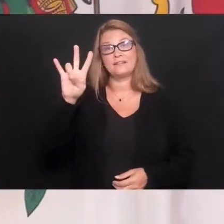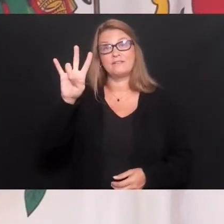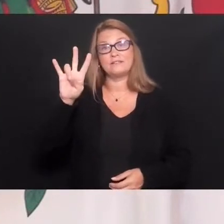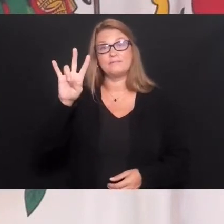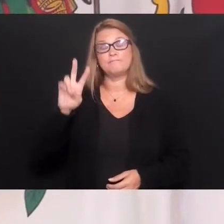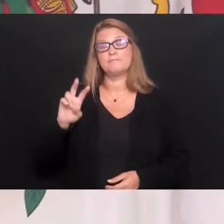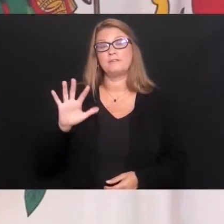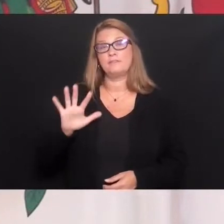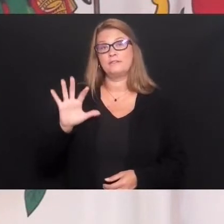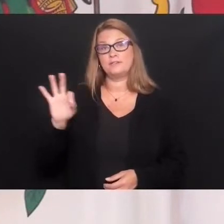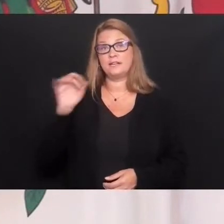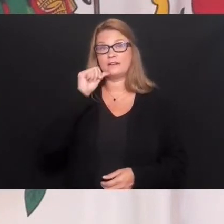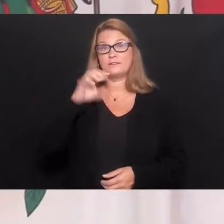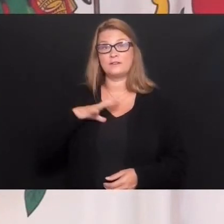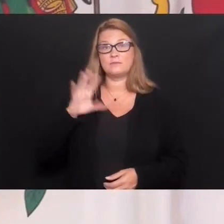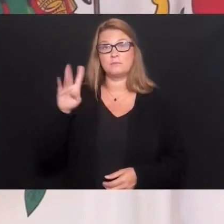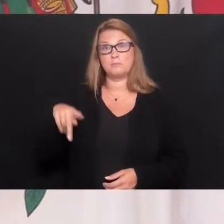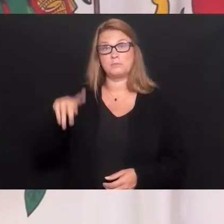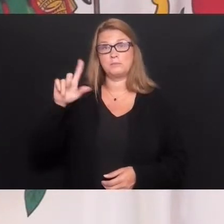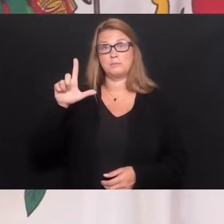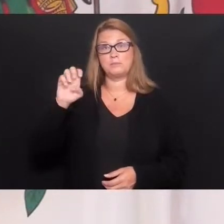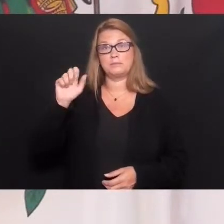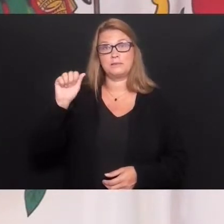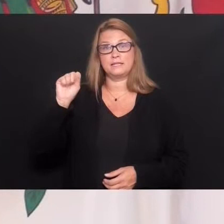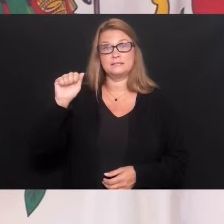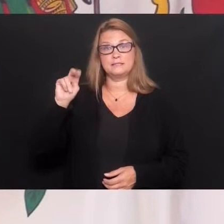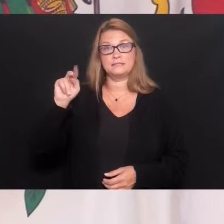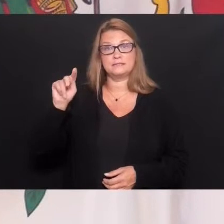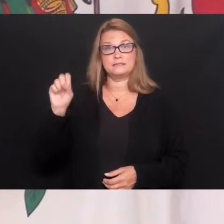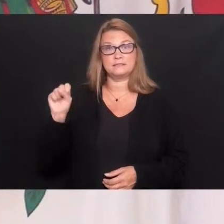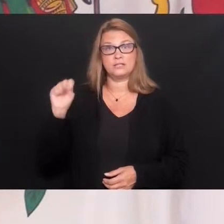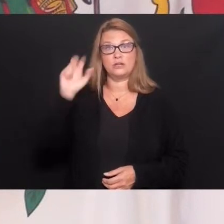a 59-year-old female from Pleasants County. The